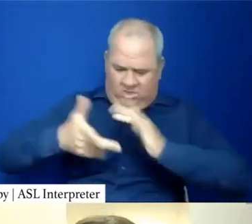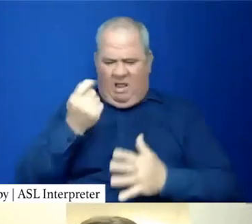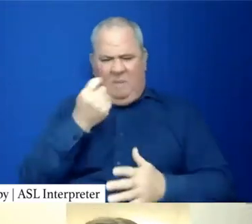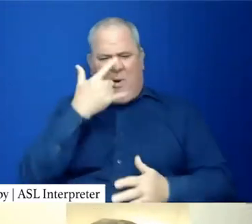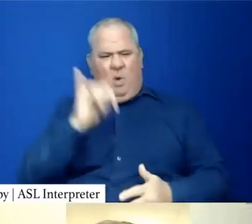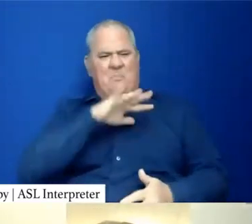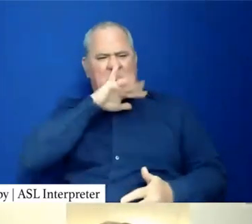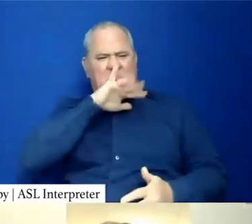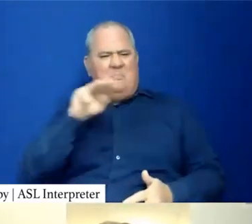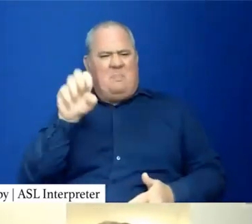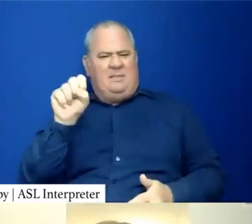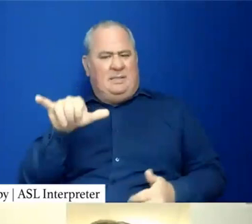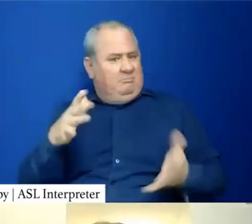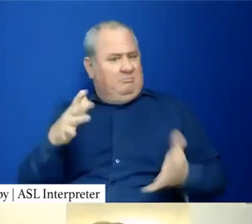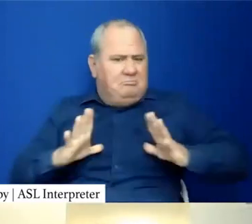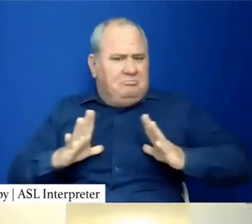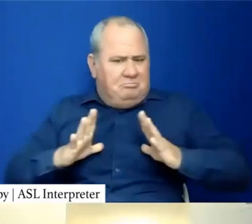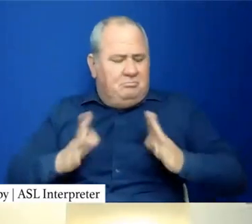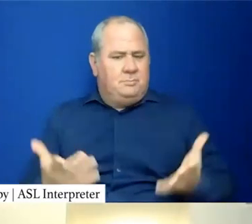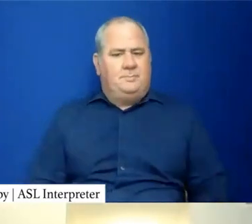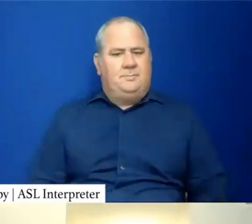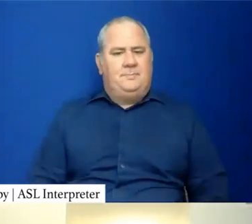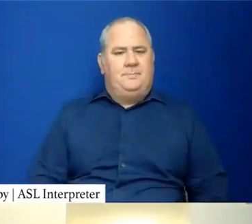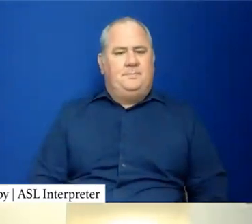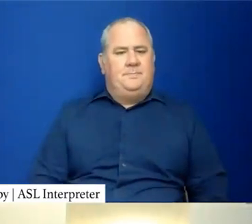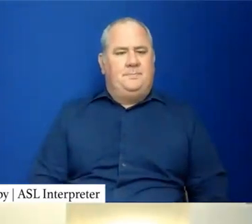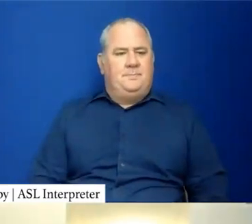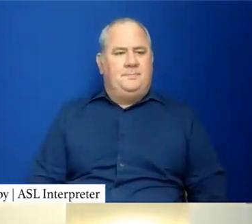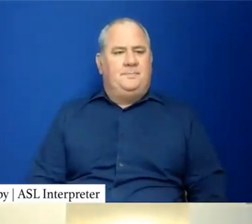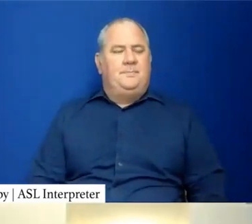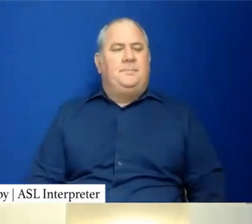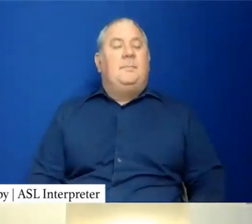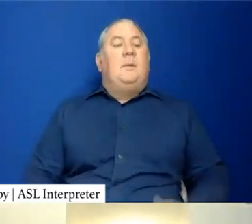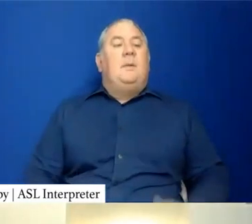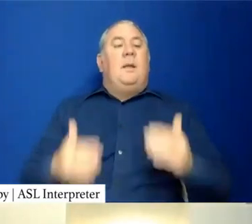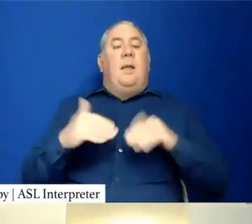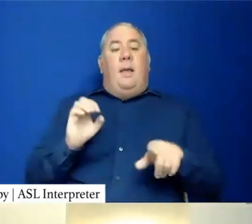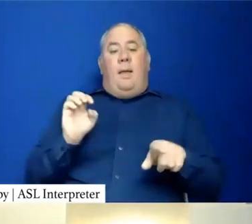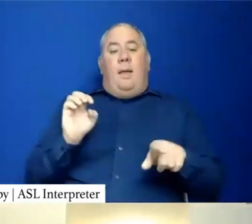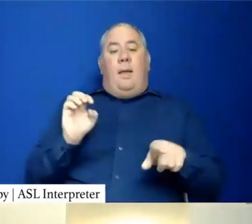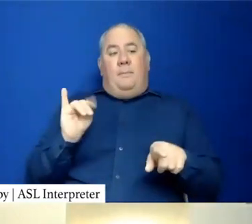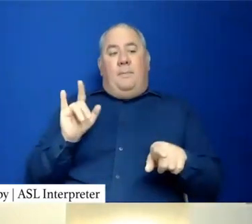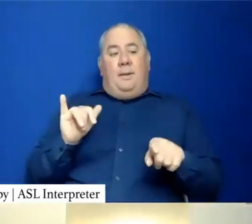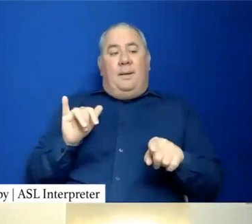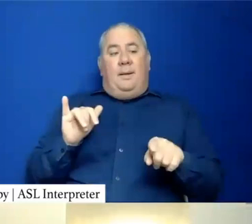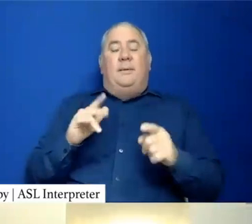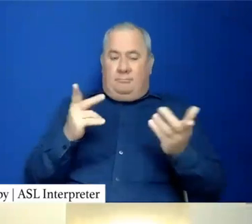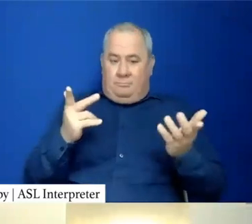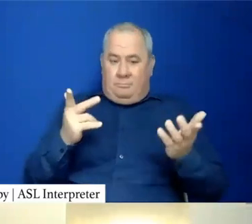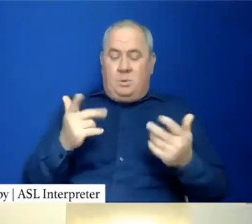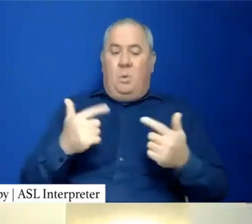Definitely, like, actually can get really humbling and required humility to come